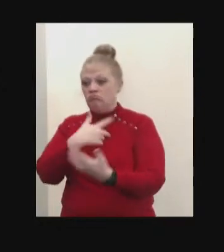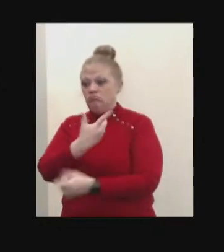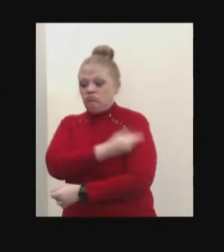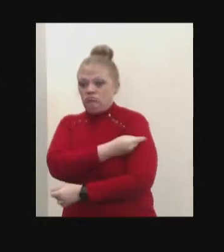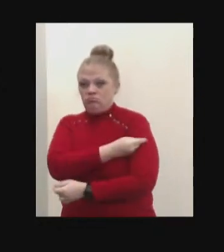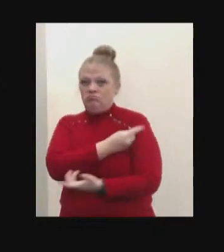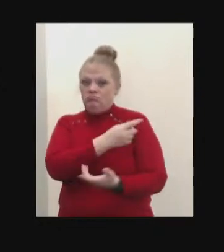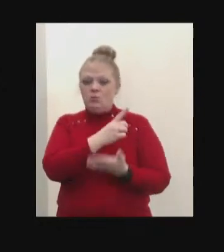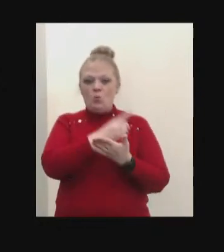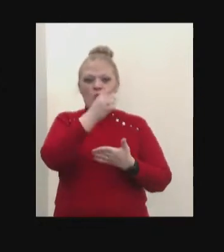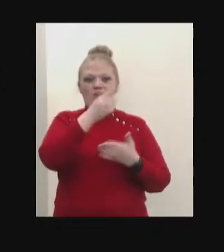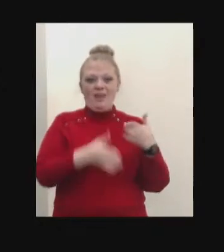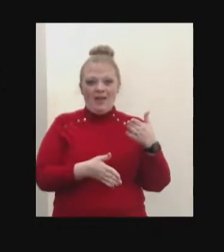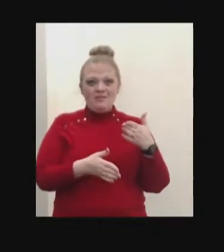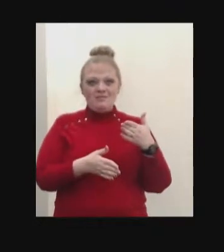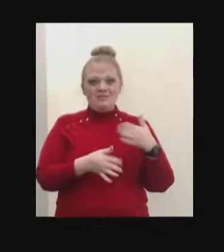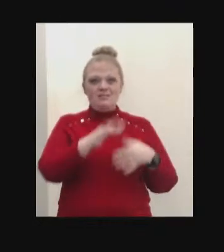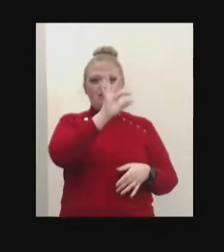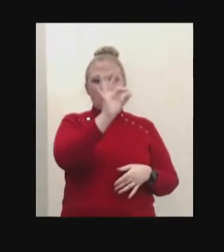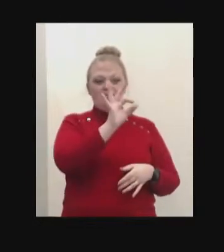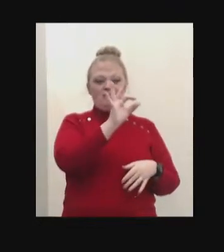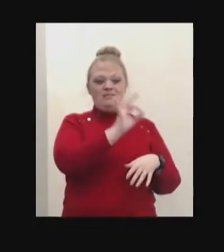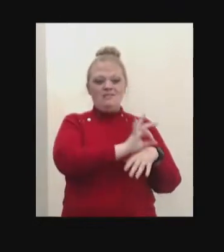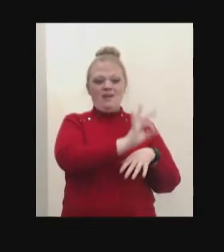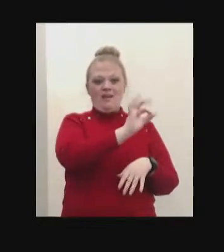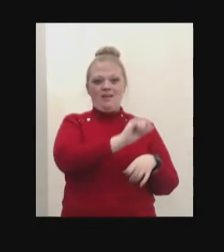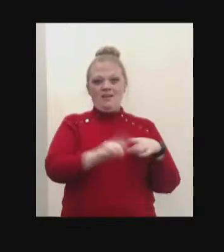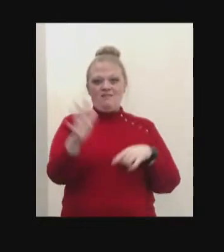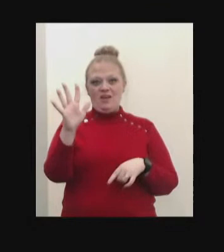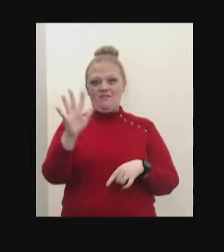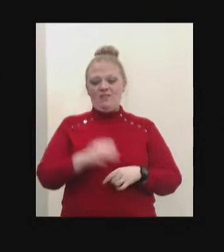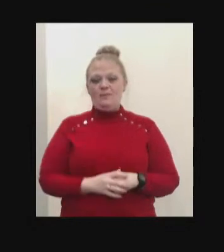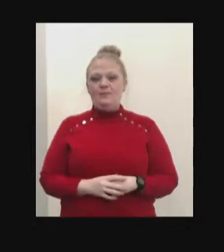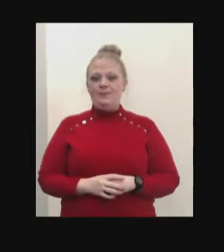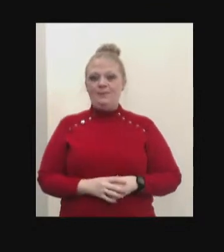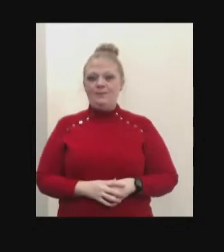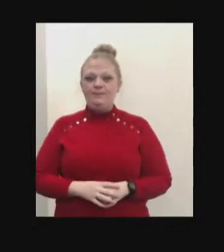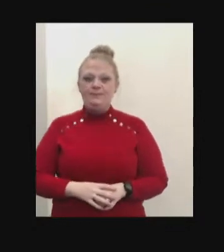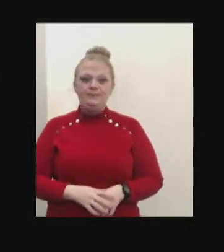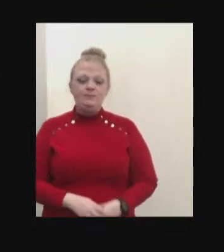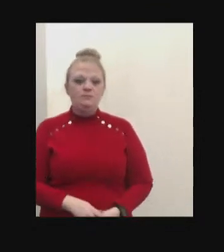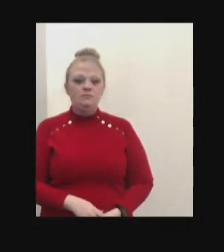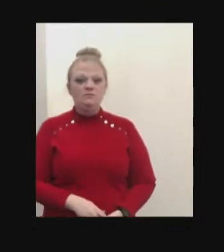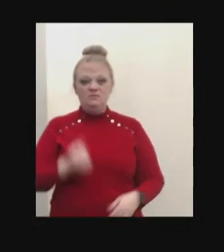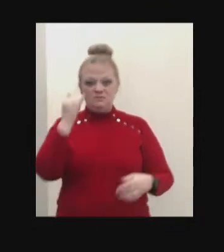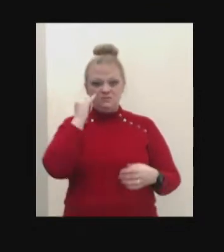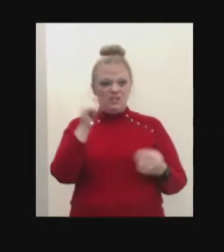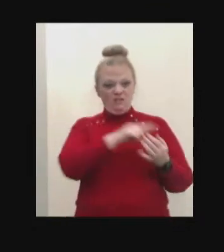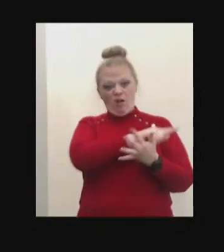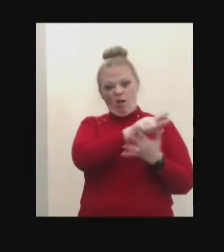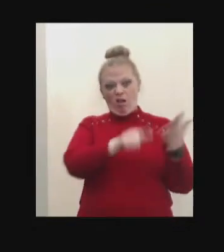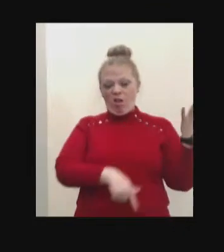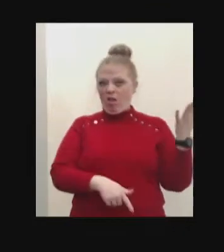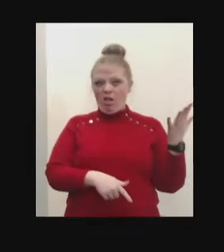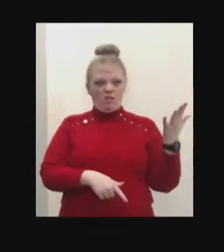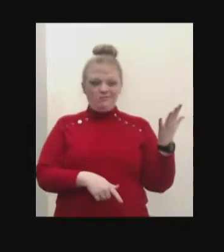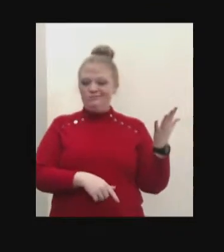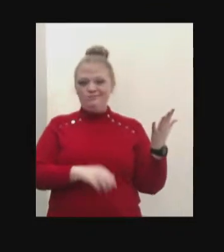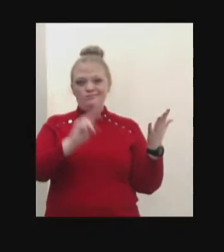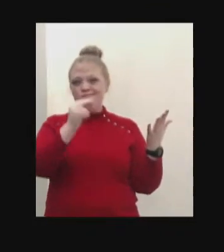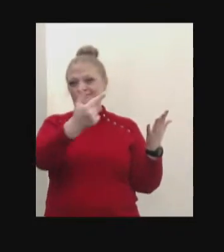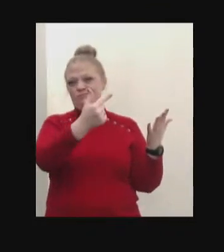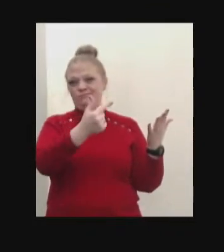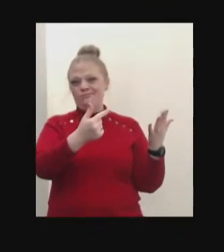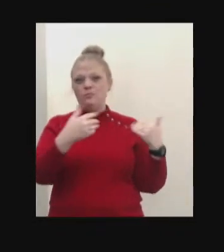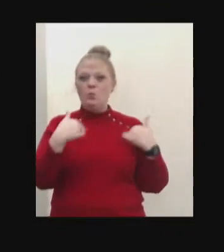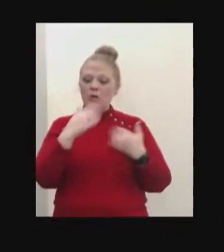they're open between 9 and 5. Also, if none of those work for you, we have all the information of where